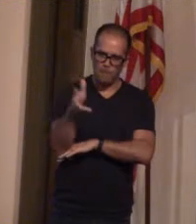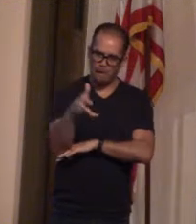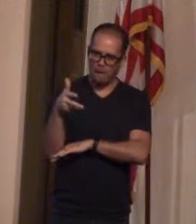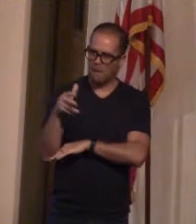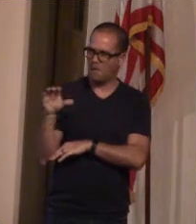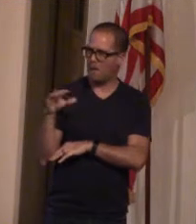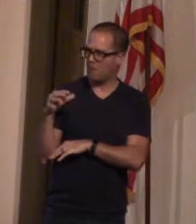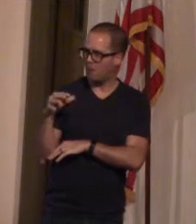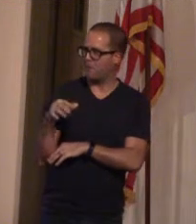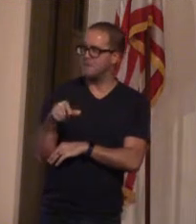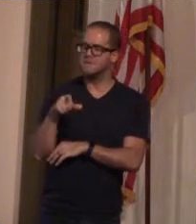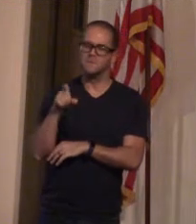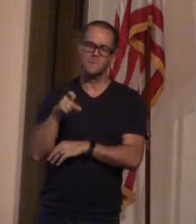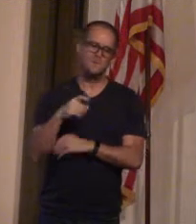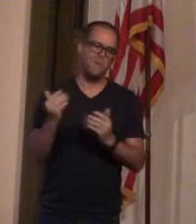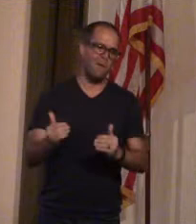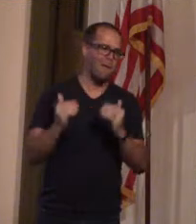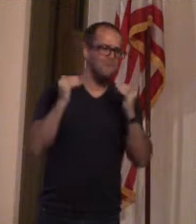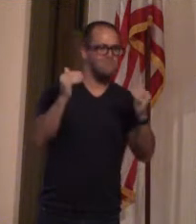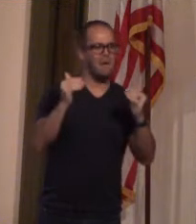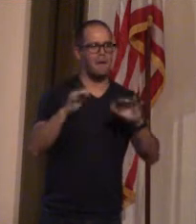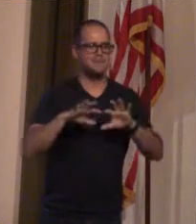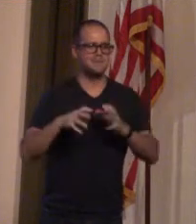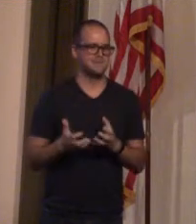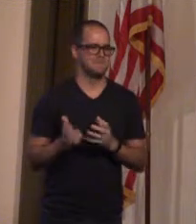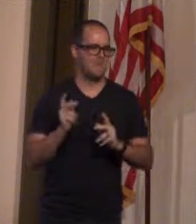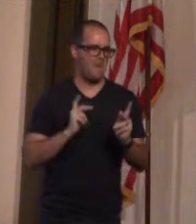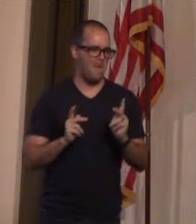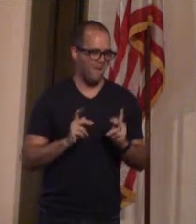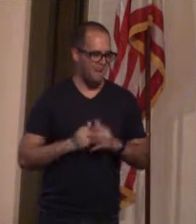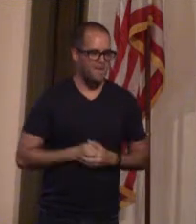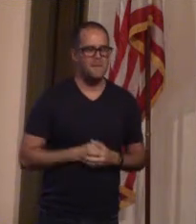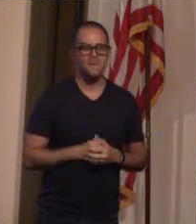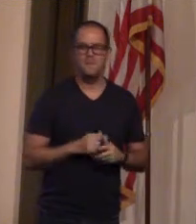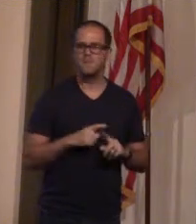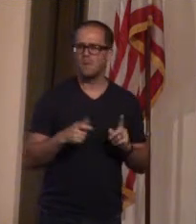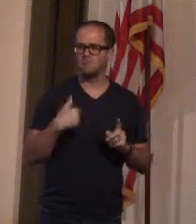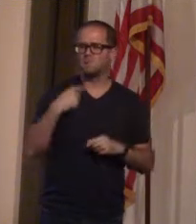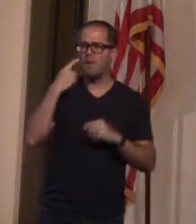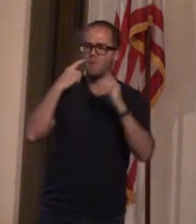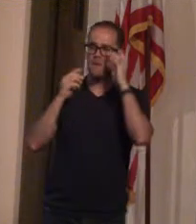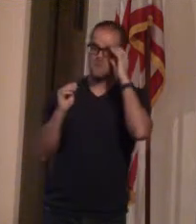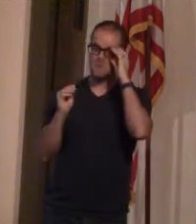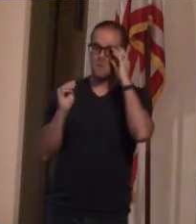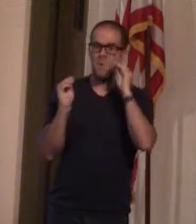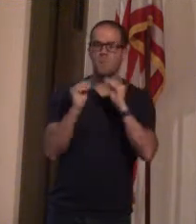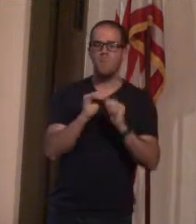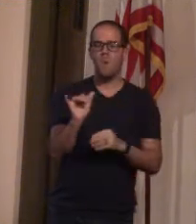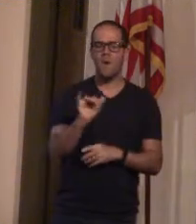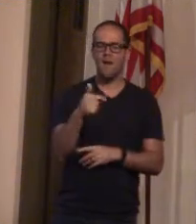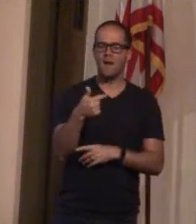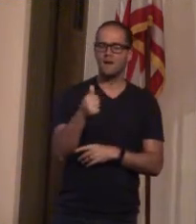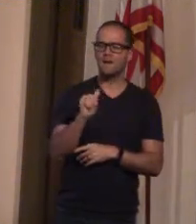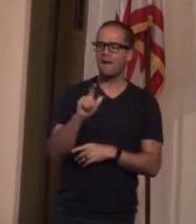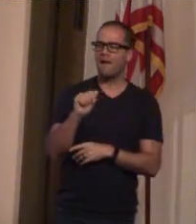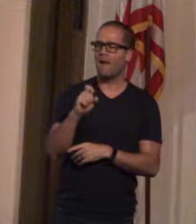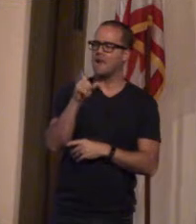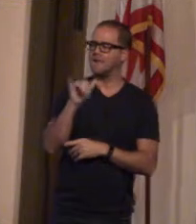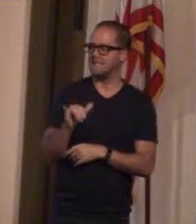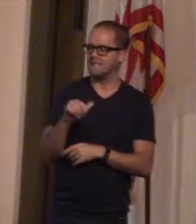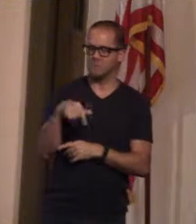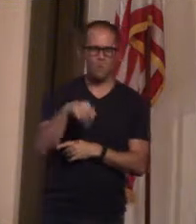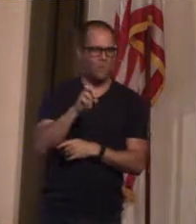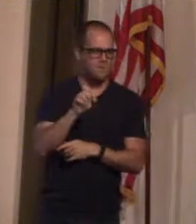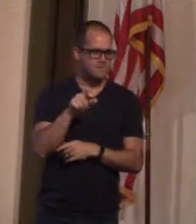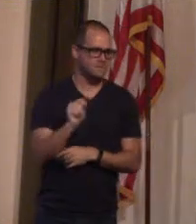to dock the spaceship the very first time they tried? Well, they probably had one of those cameras, you know, or something, because this is supposed to be an